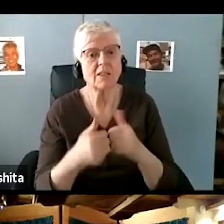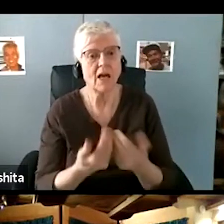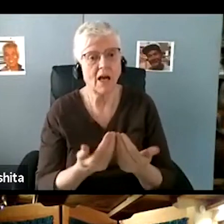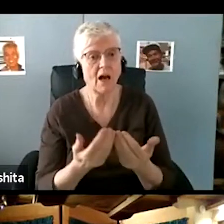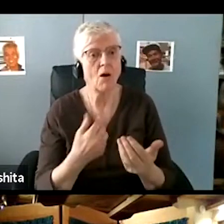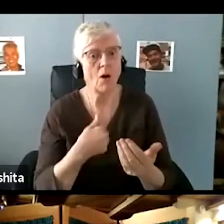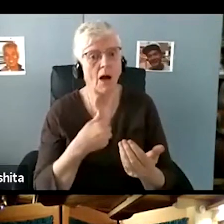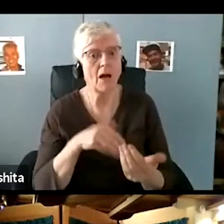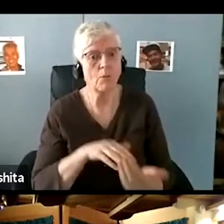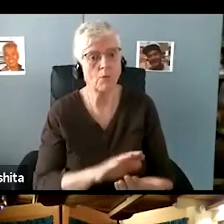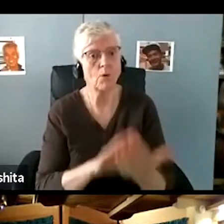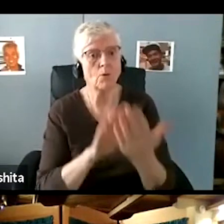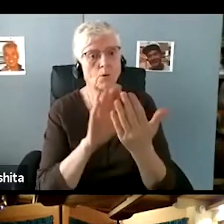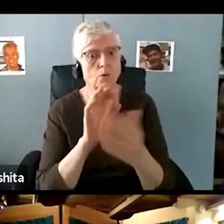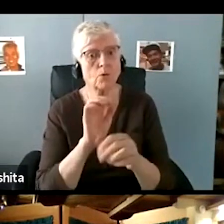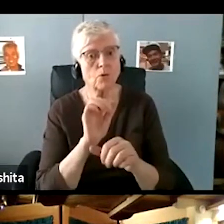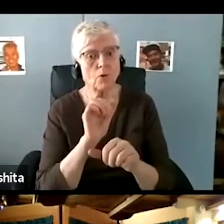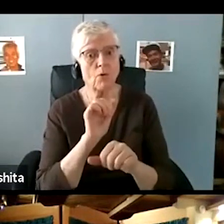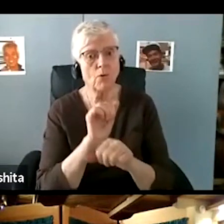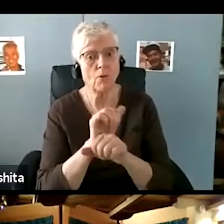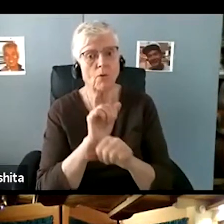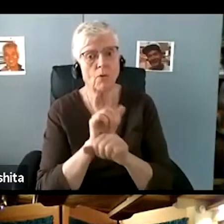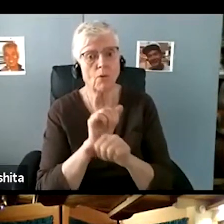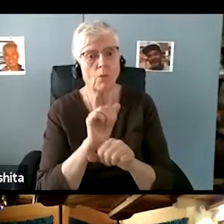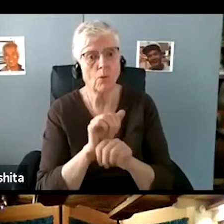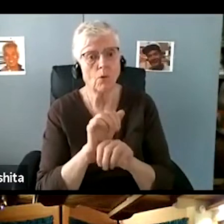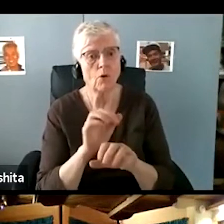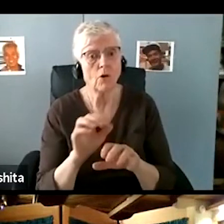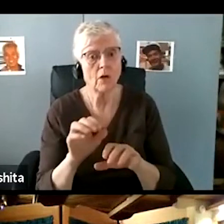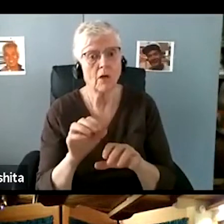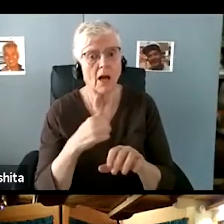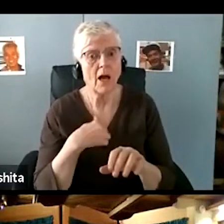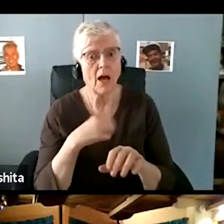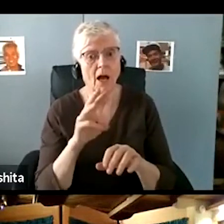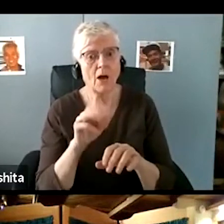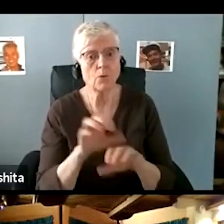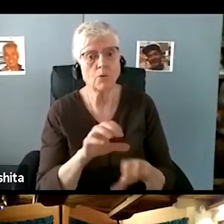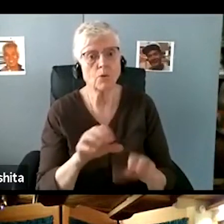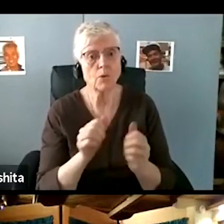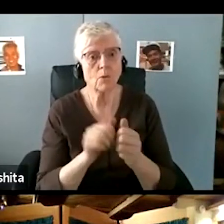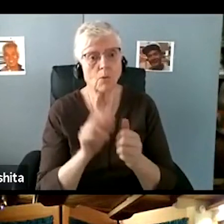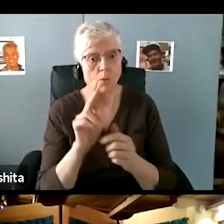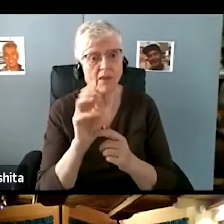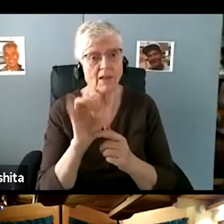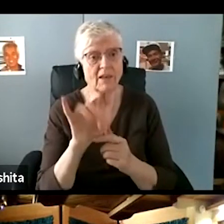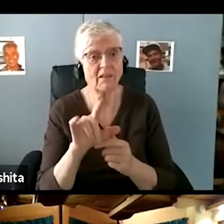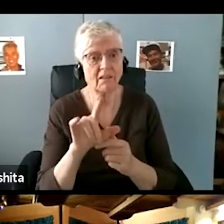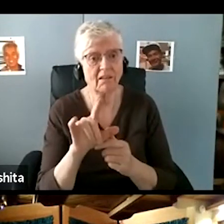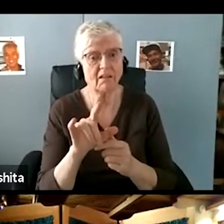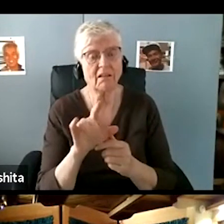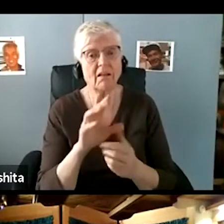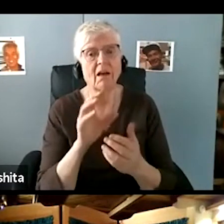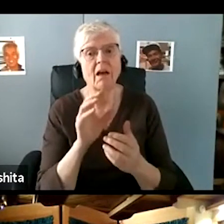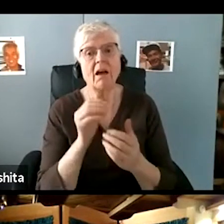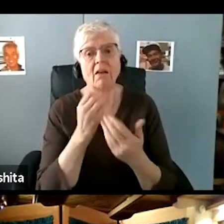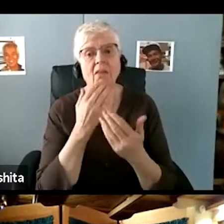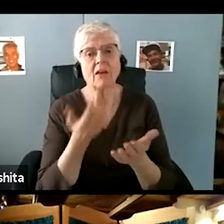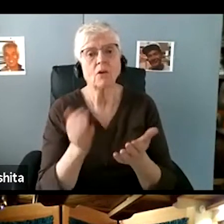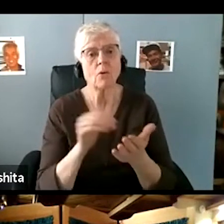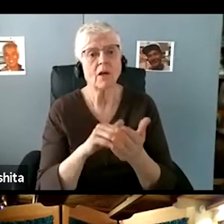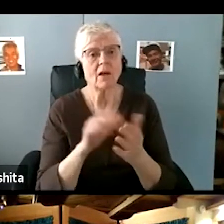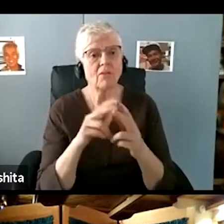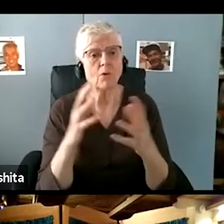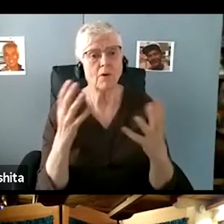approached the work that I was doing with Neil. And thank you again so much.